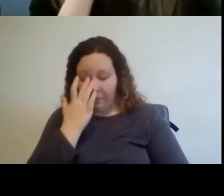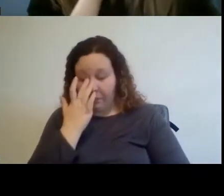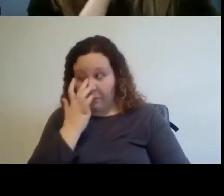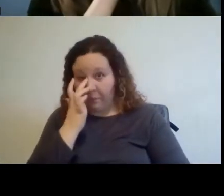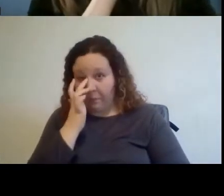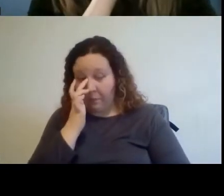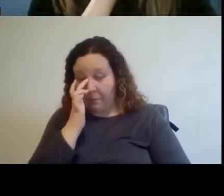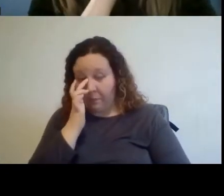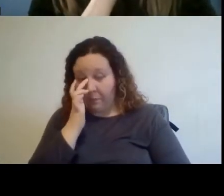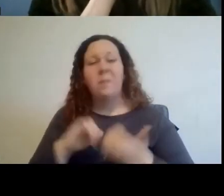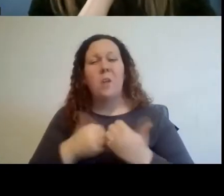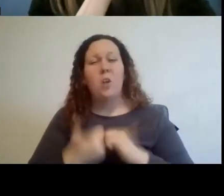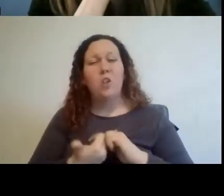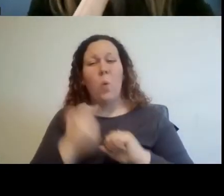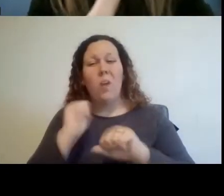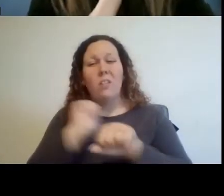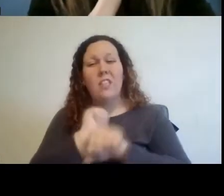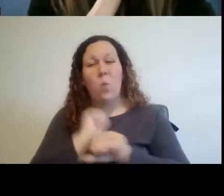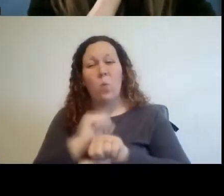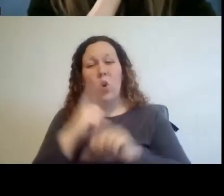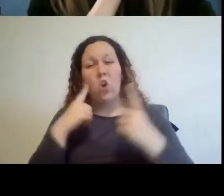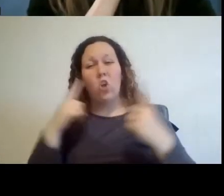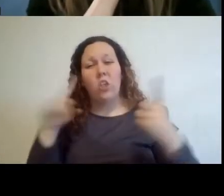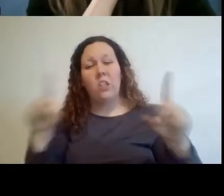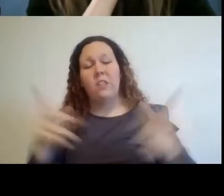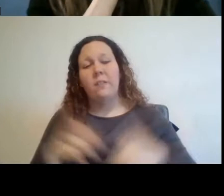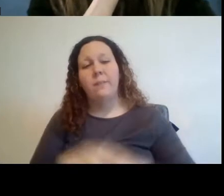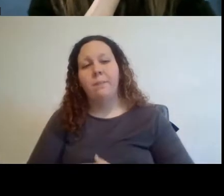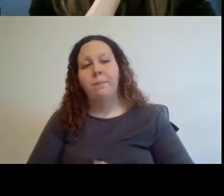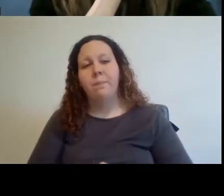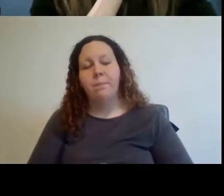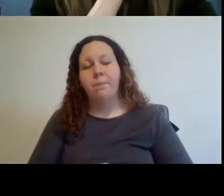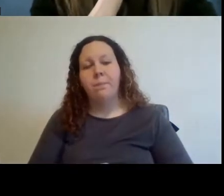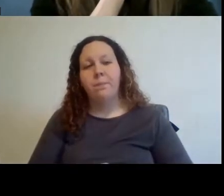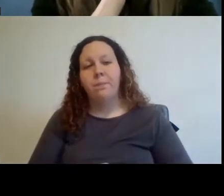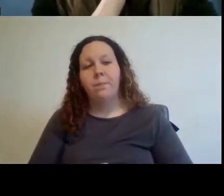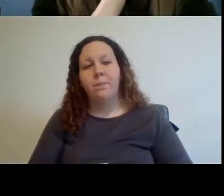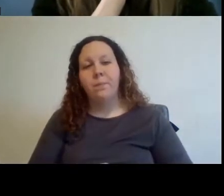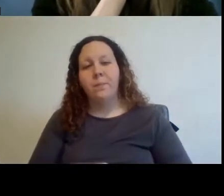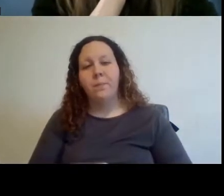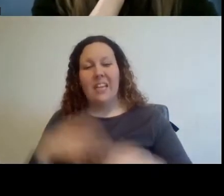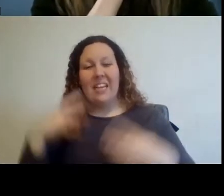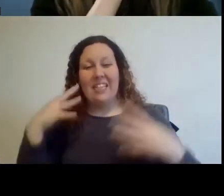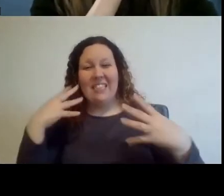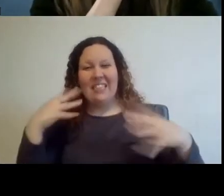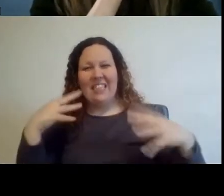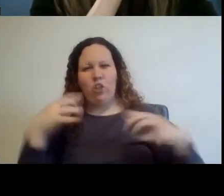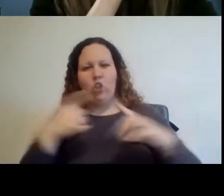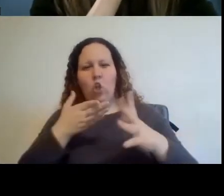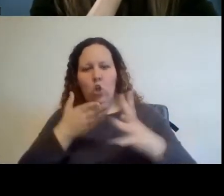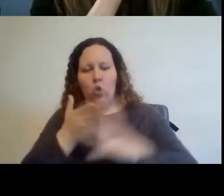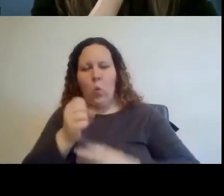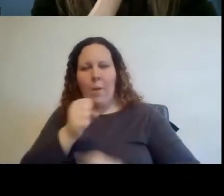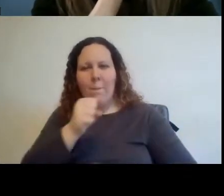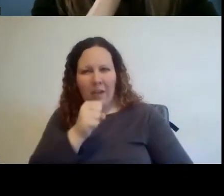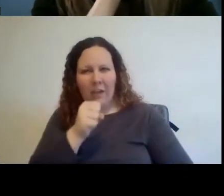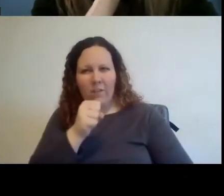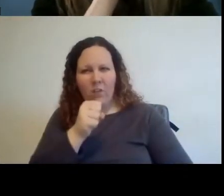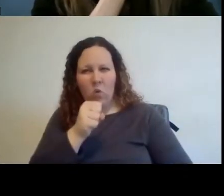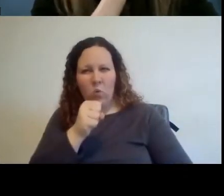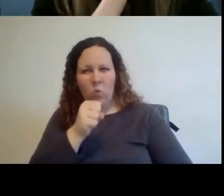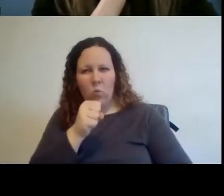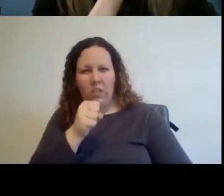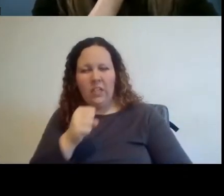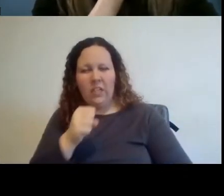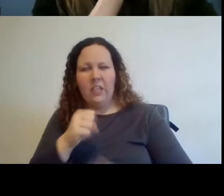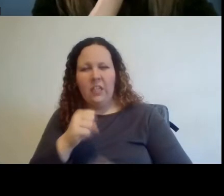How does a hearing aid work? Well, sounds are picked up by a microphone. They're carried to a chip like computers.